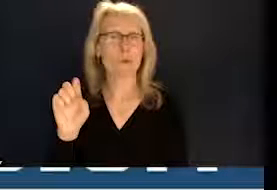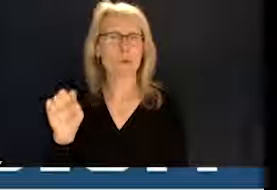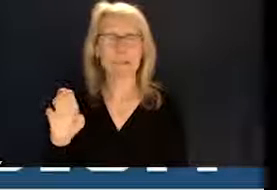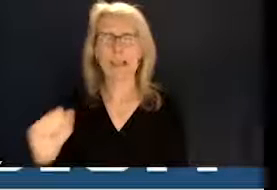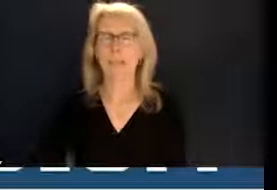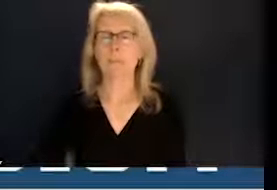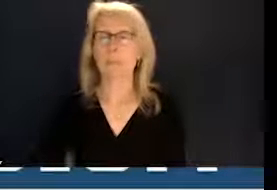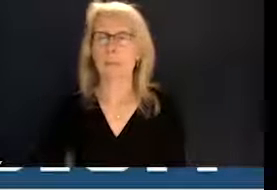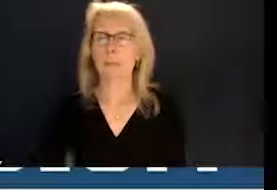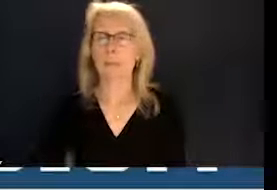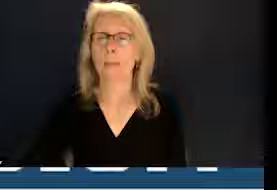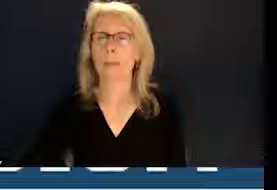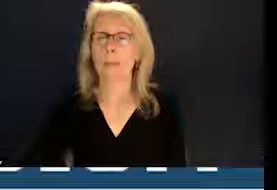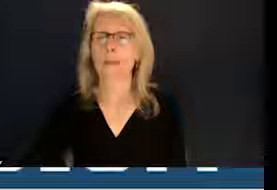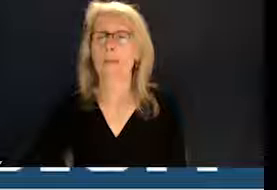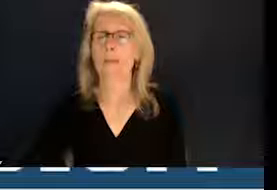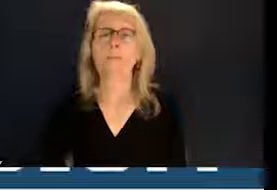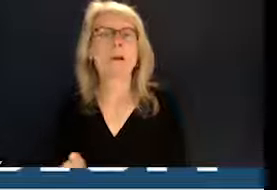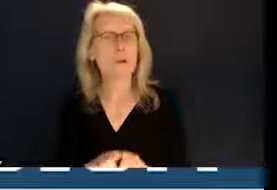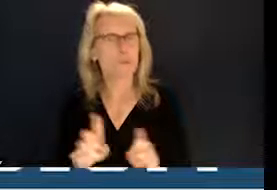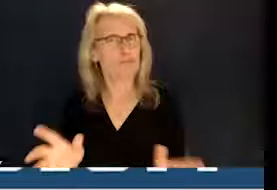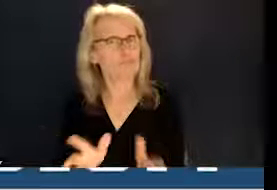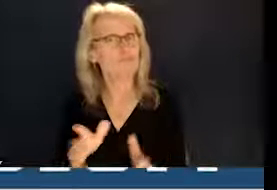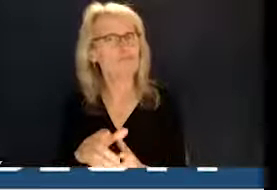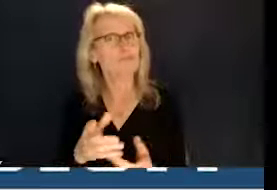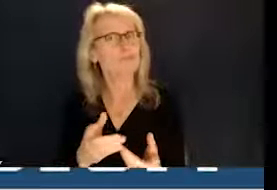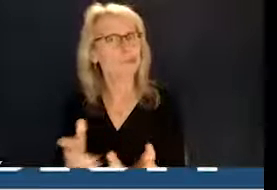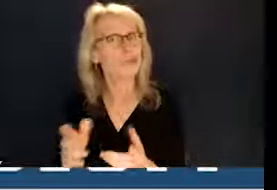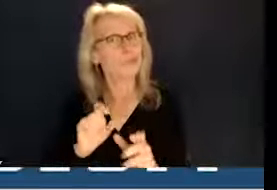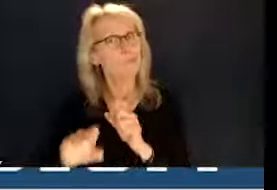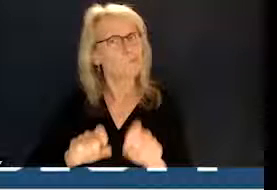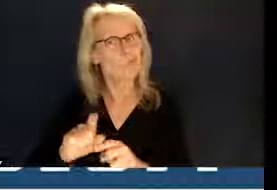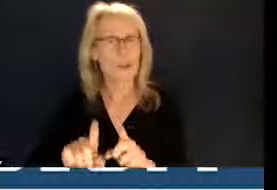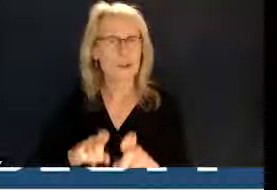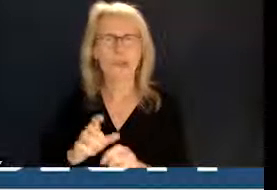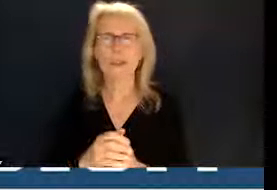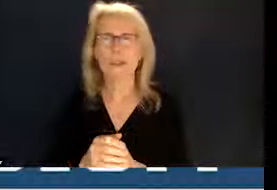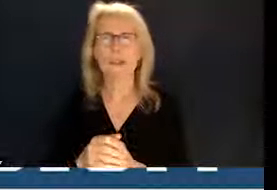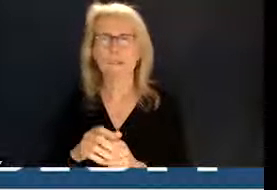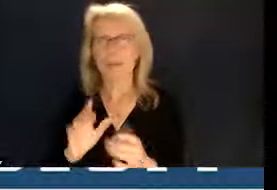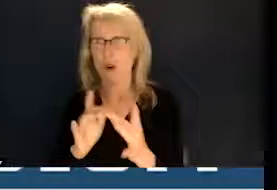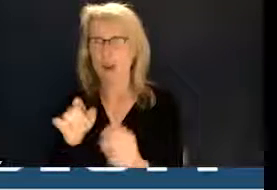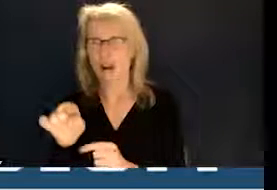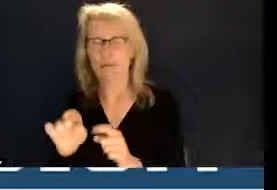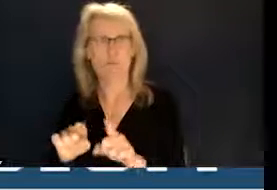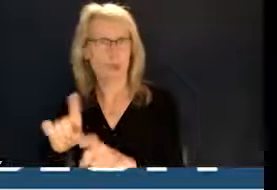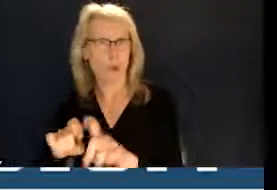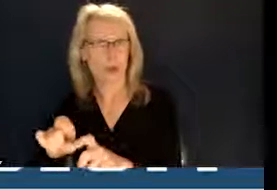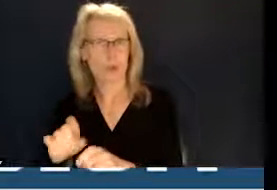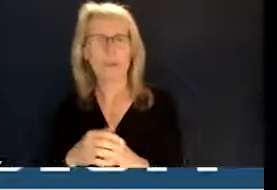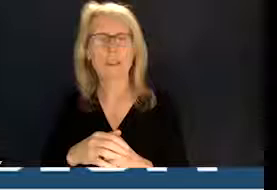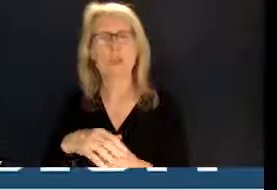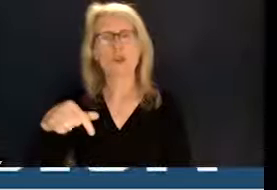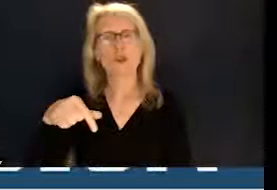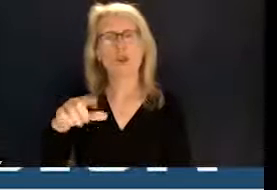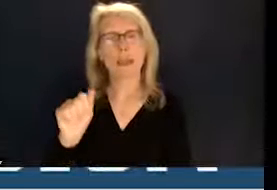want to invite everybody to please submit questions. We'll call for questions in the room, but also submit your questions online. And you can do that in the